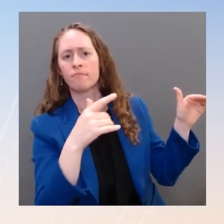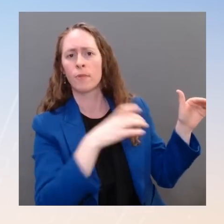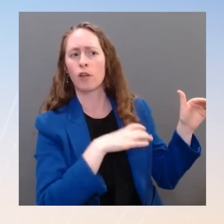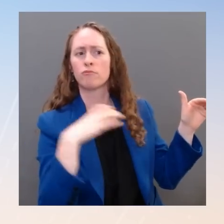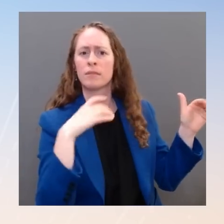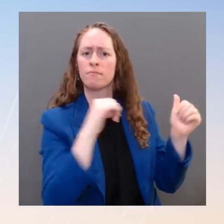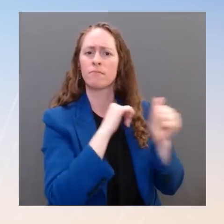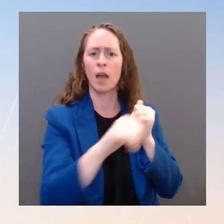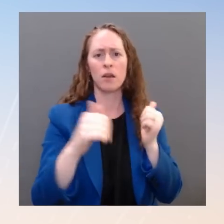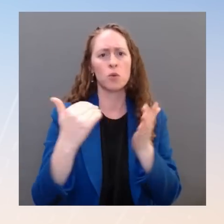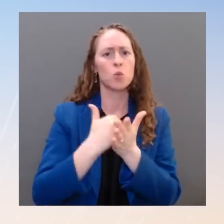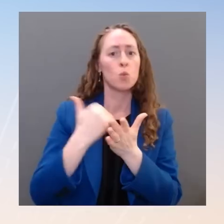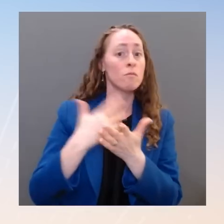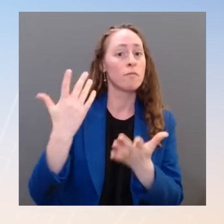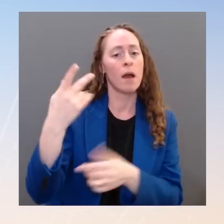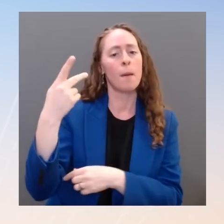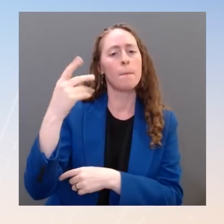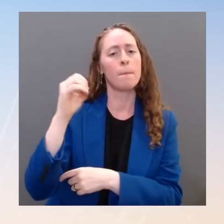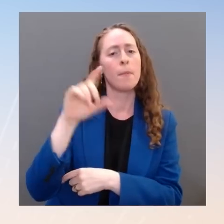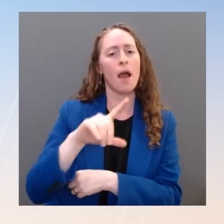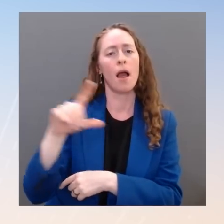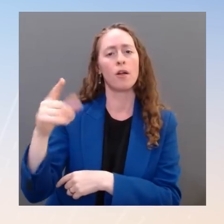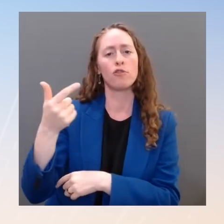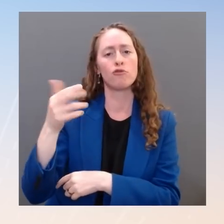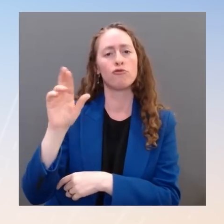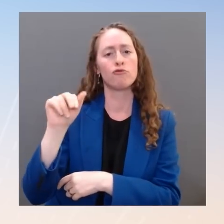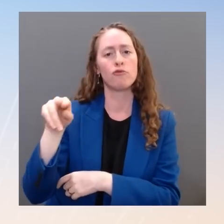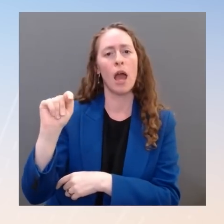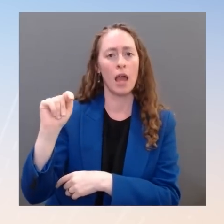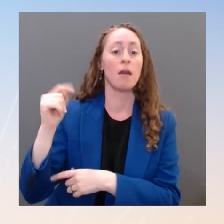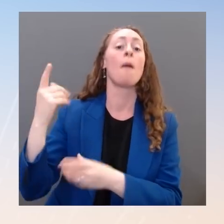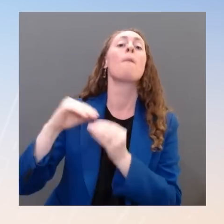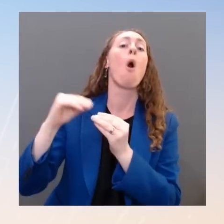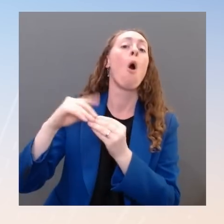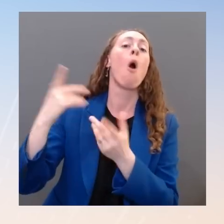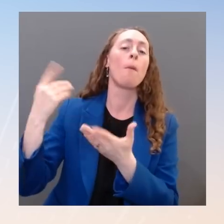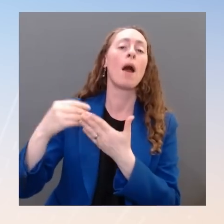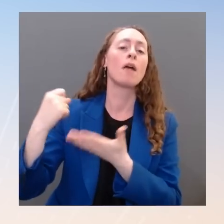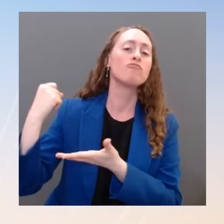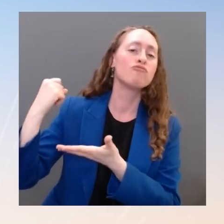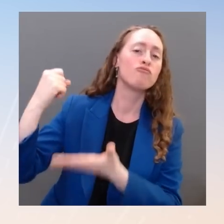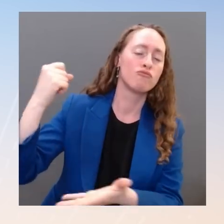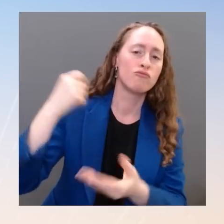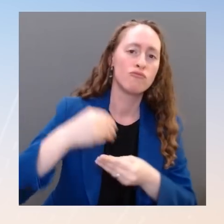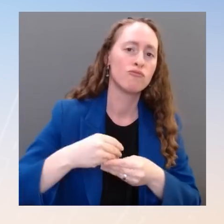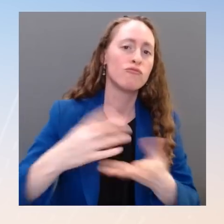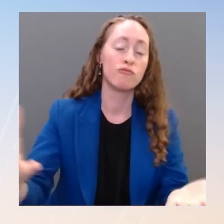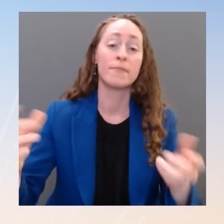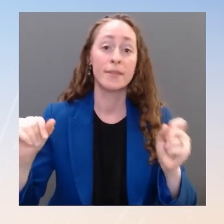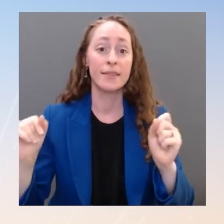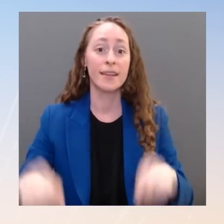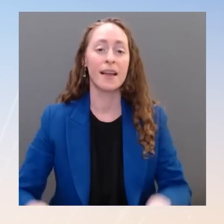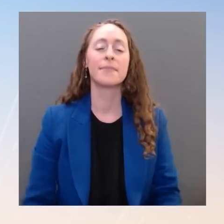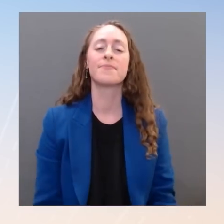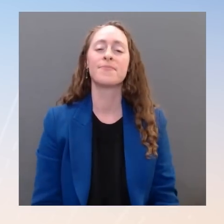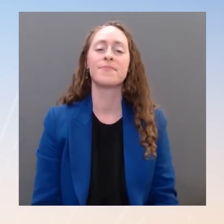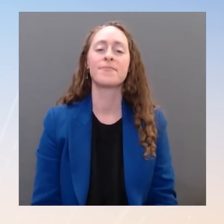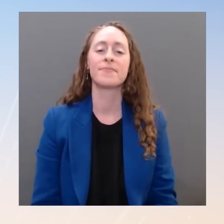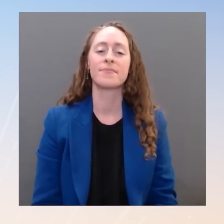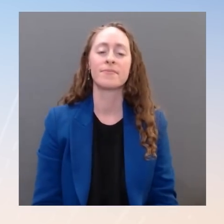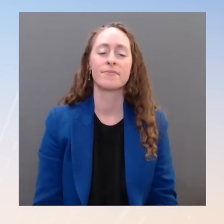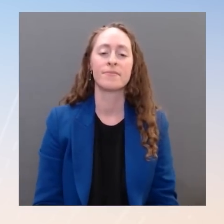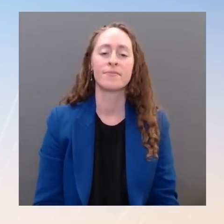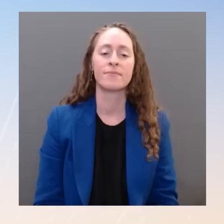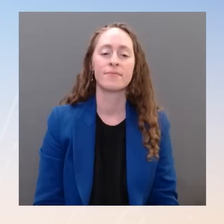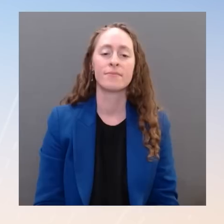we have now approved the cancellation of more than $18.5 billion in student loan debt for more than 750,000